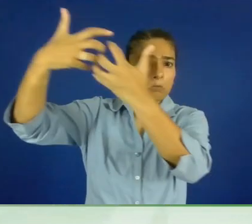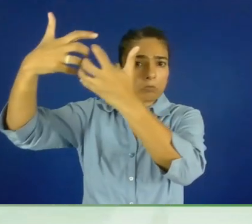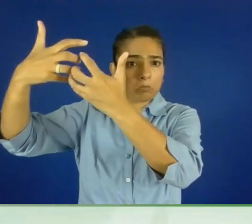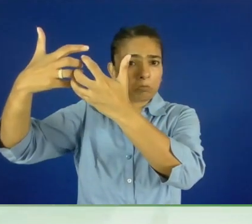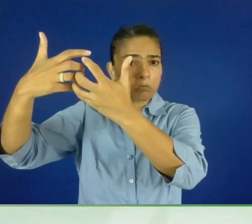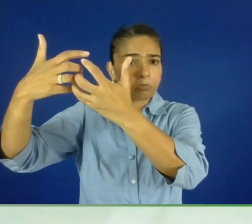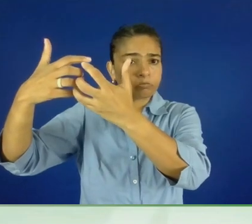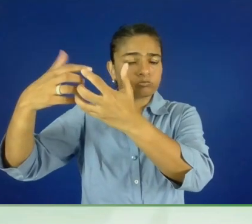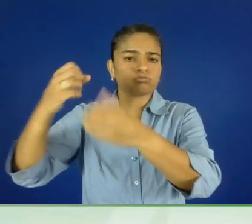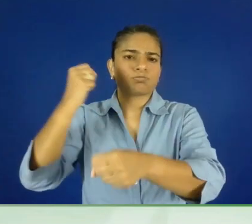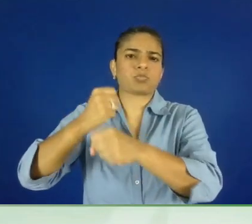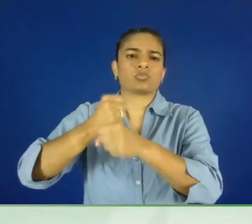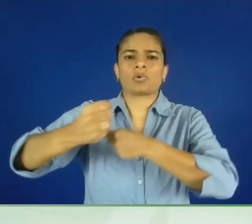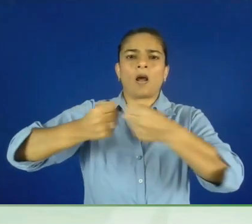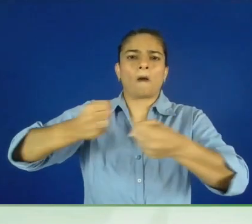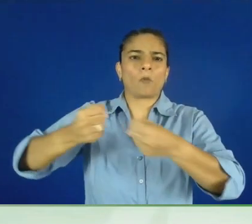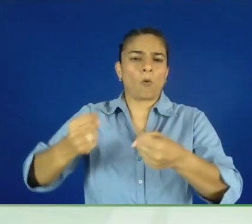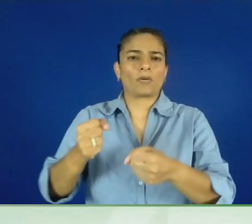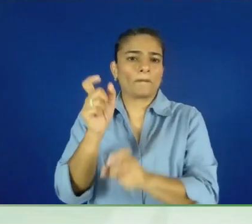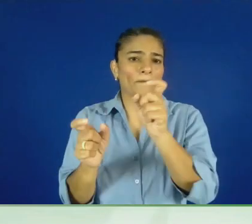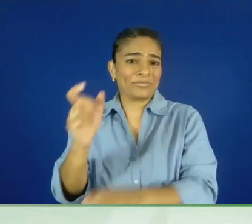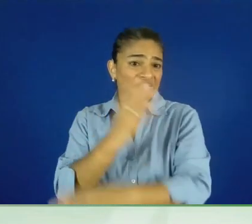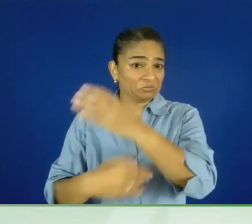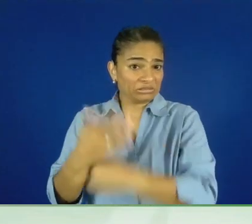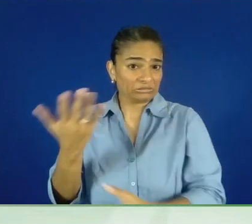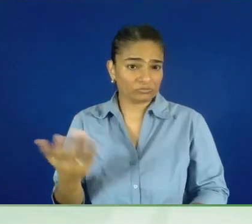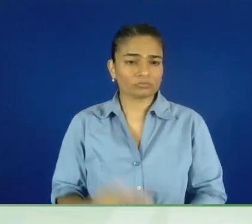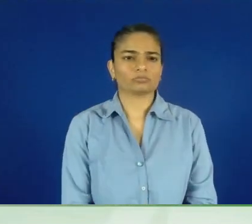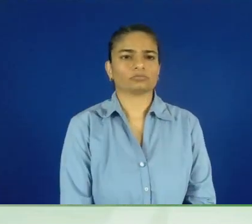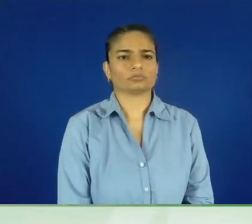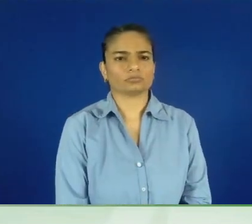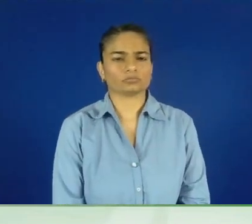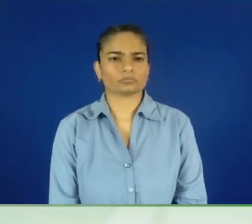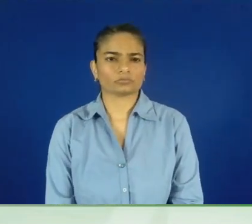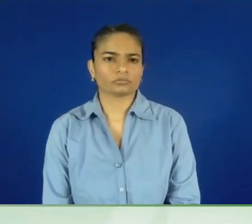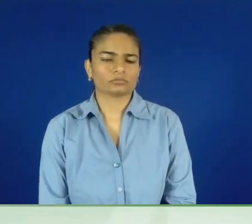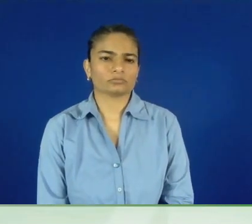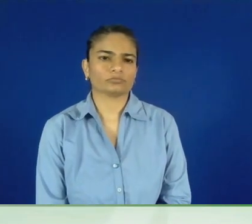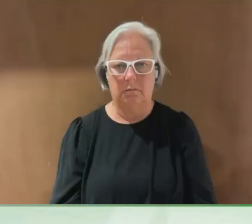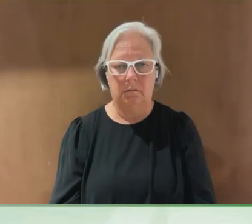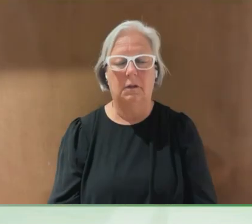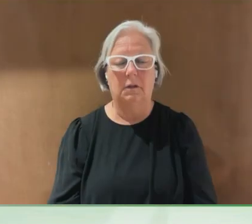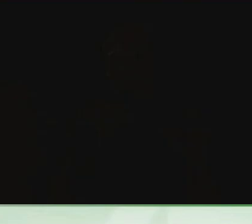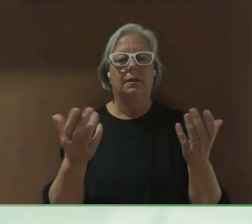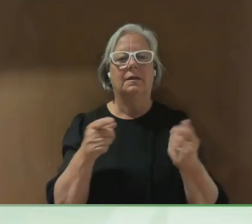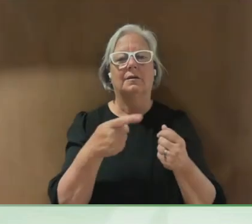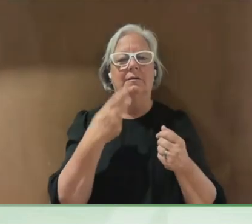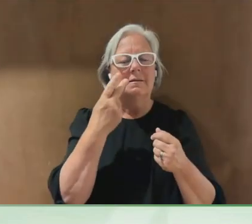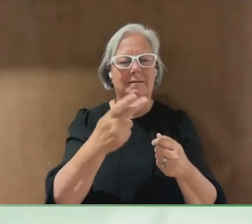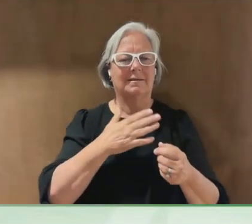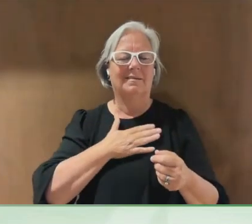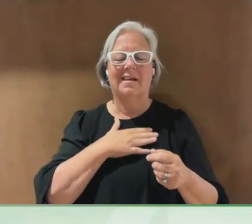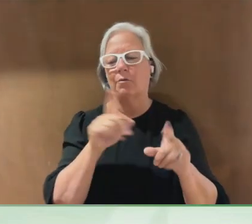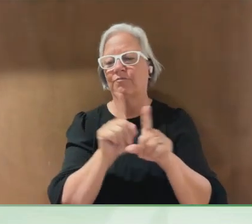They're small but meaningful. So, for example, we have the Accessibility Discovery Center in several of our places in